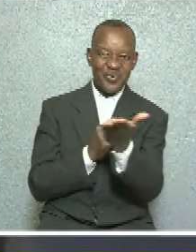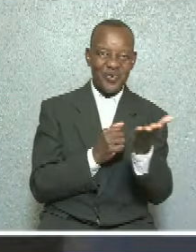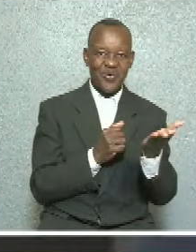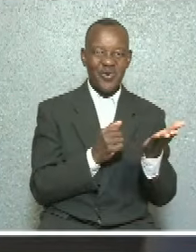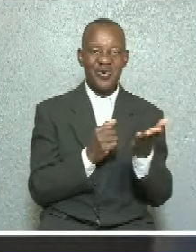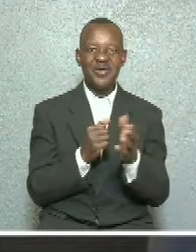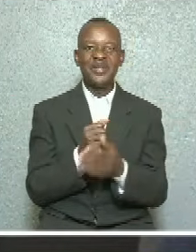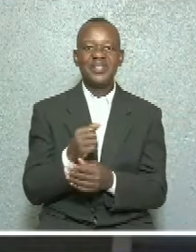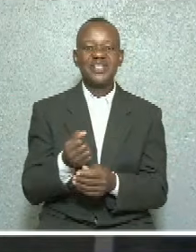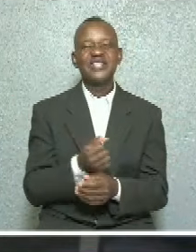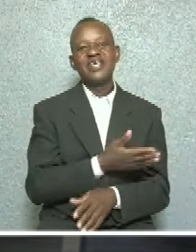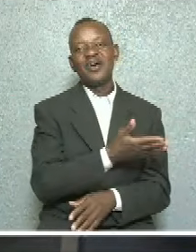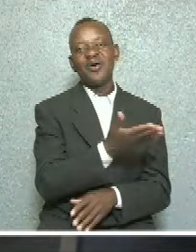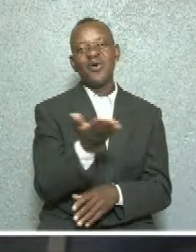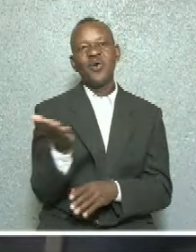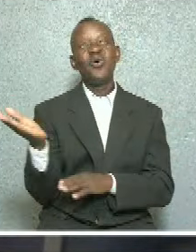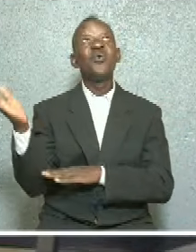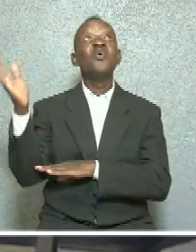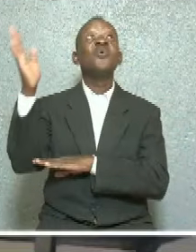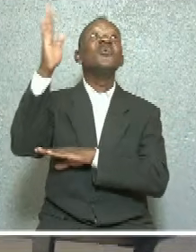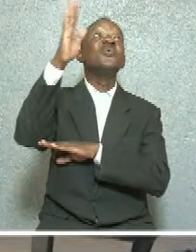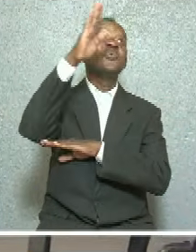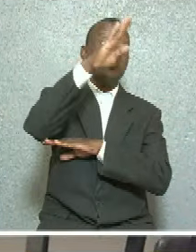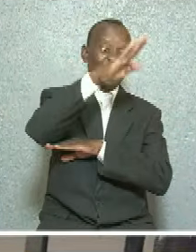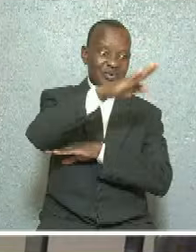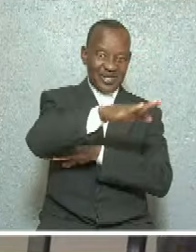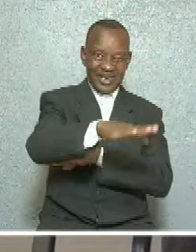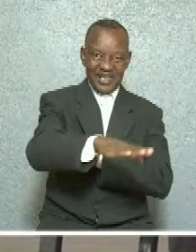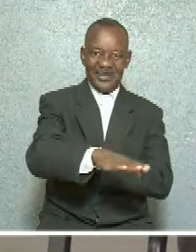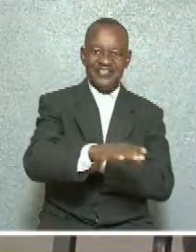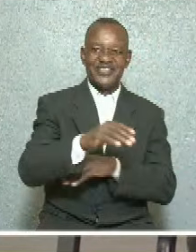right. Thank you so much.